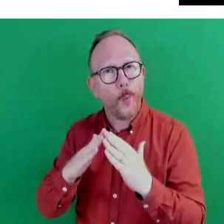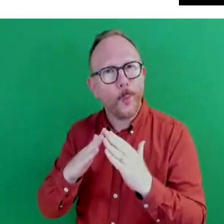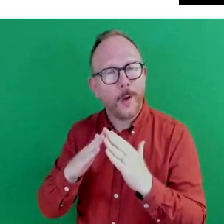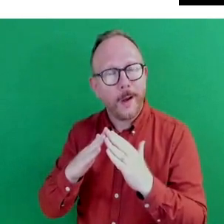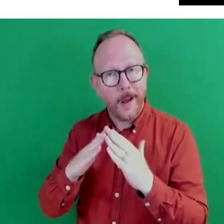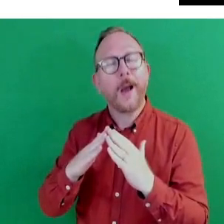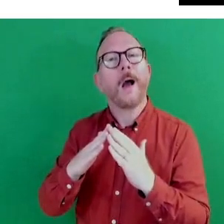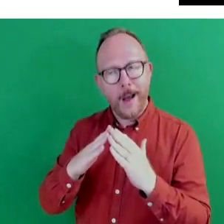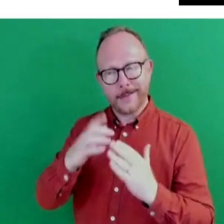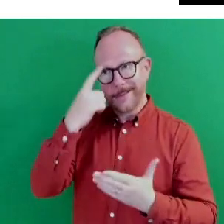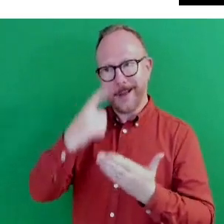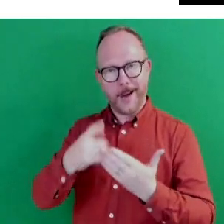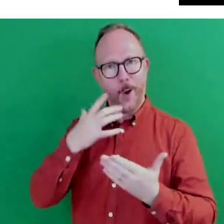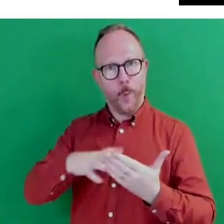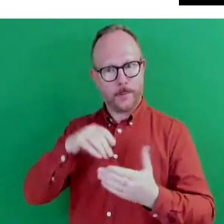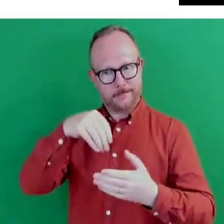us and have all been successful.